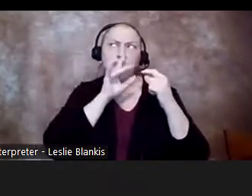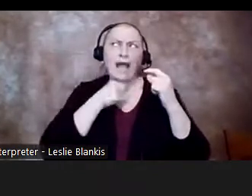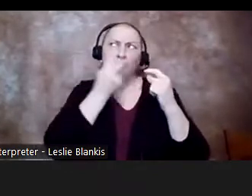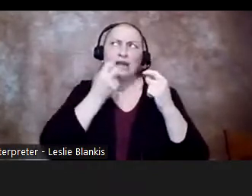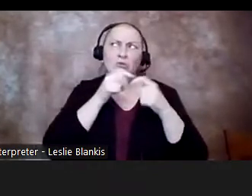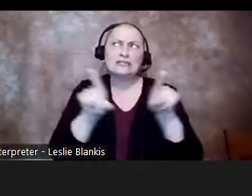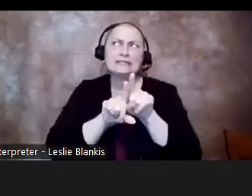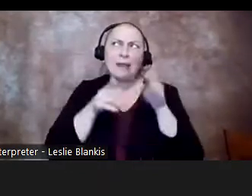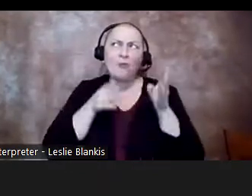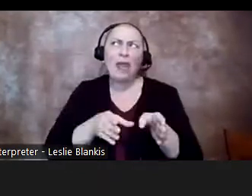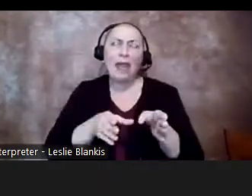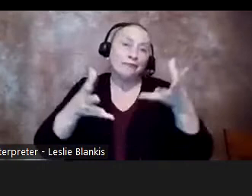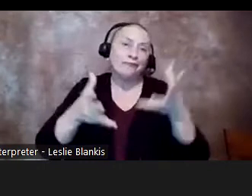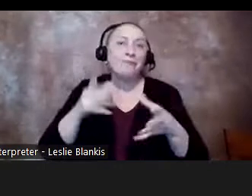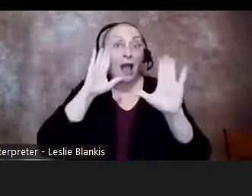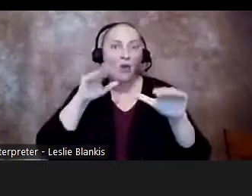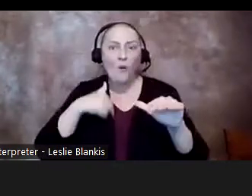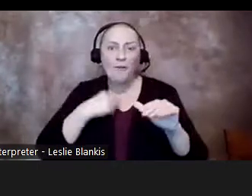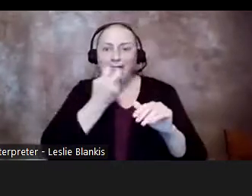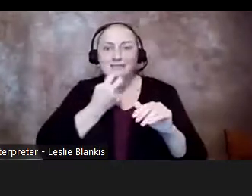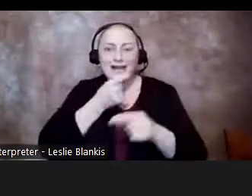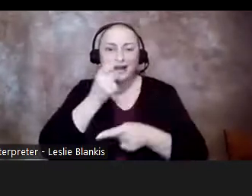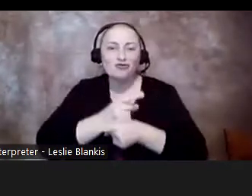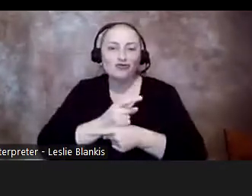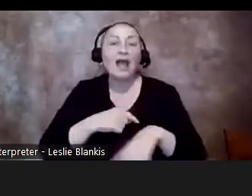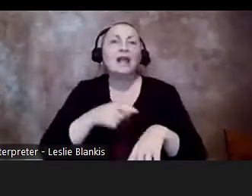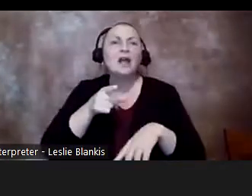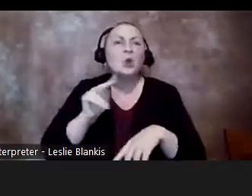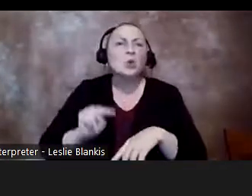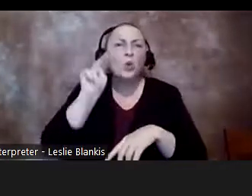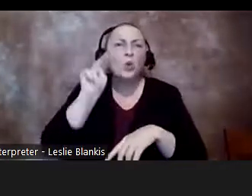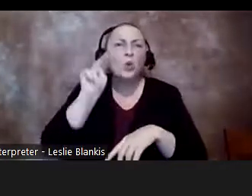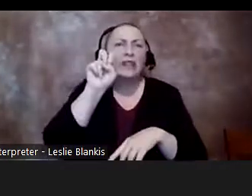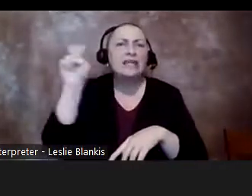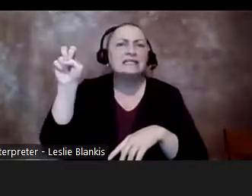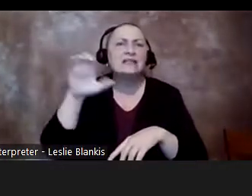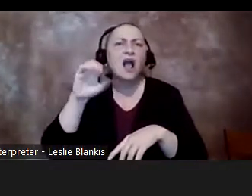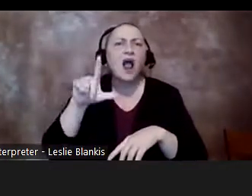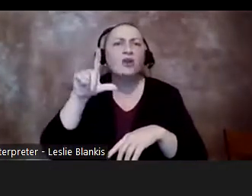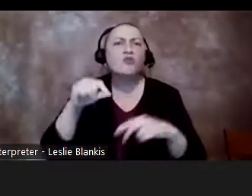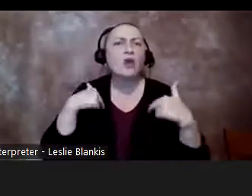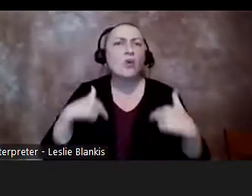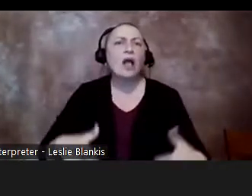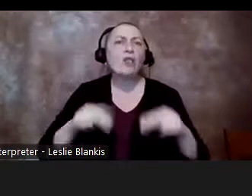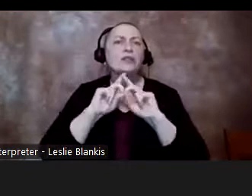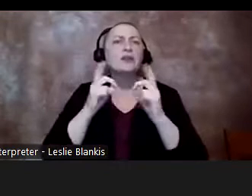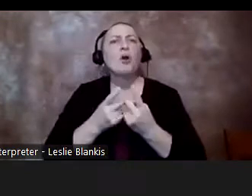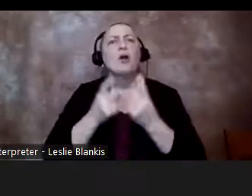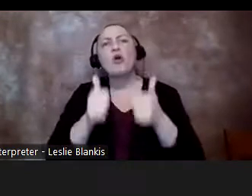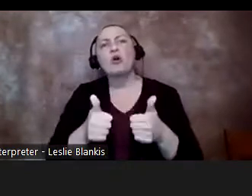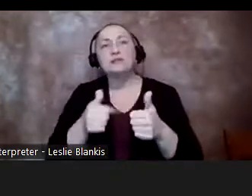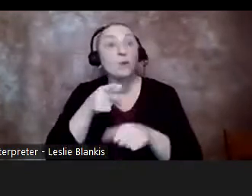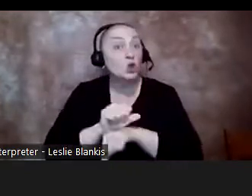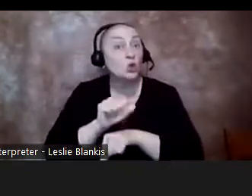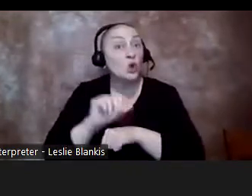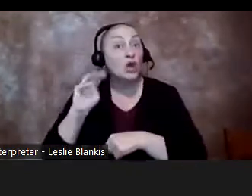but hopefully I said that correctly. And Northeast Colorado Health Department. Awesome, and you work in